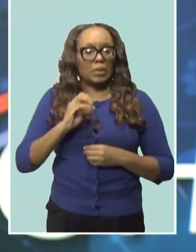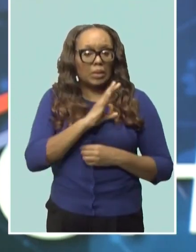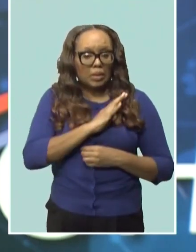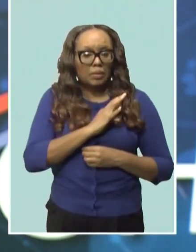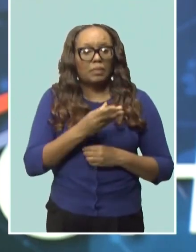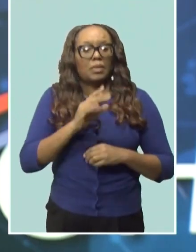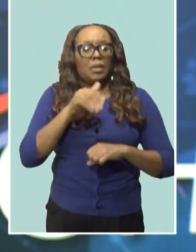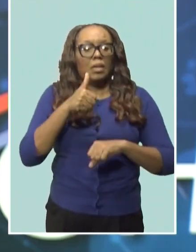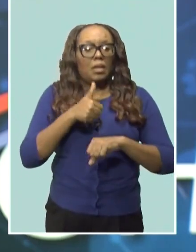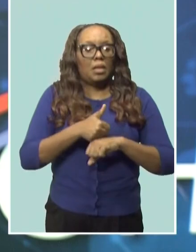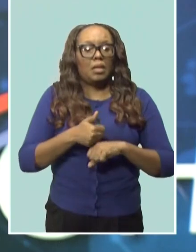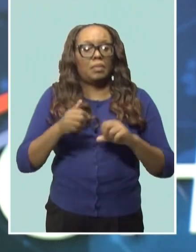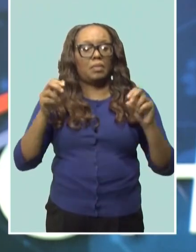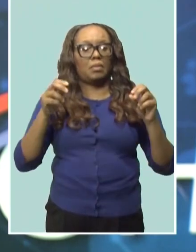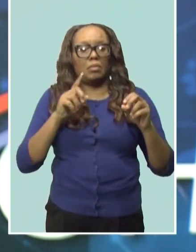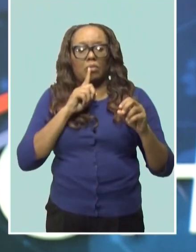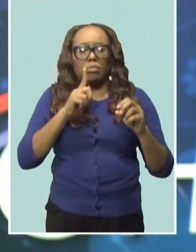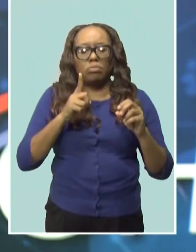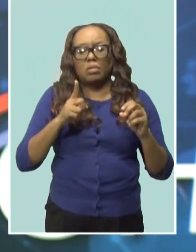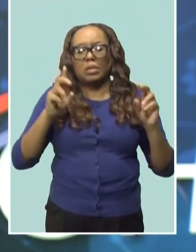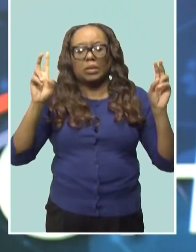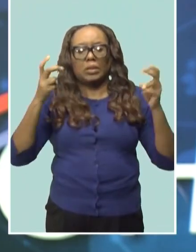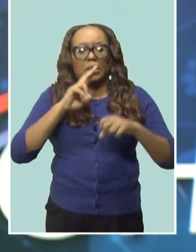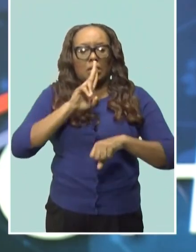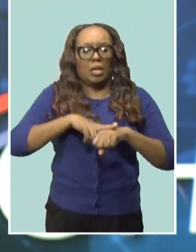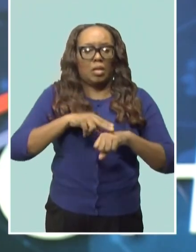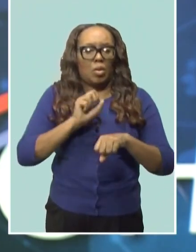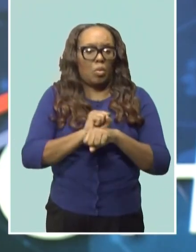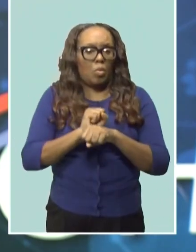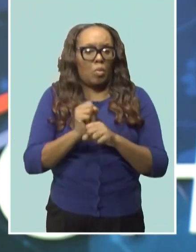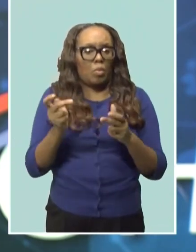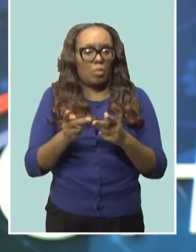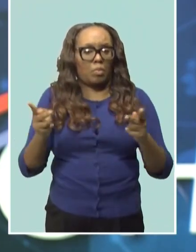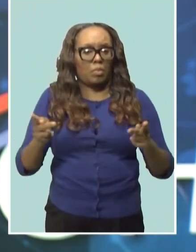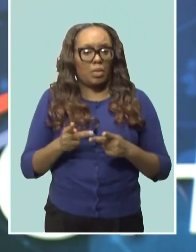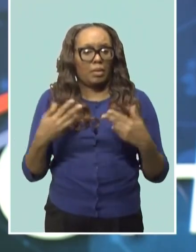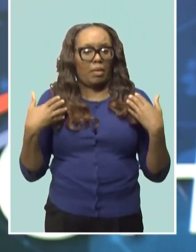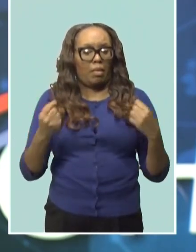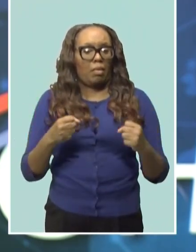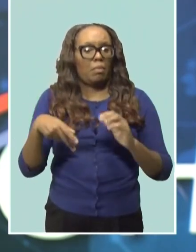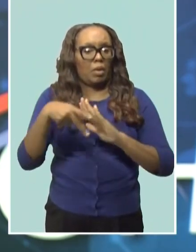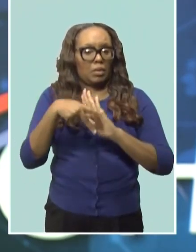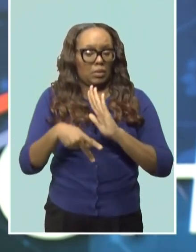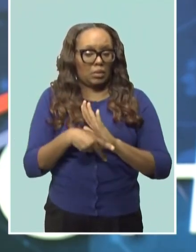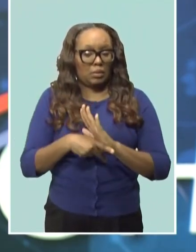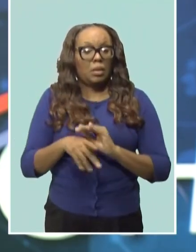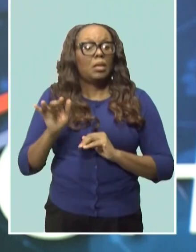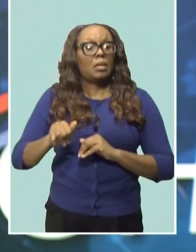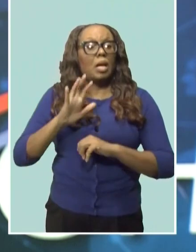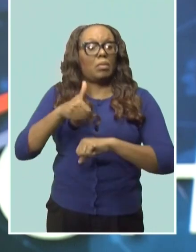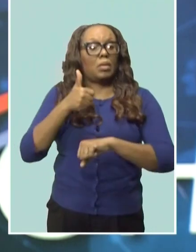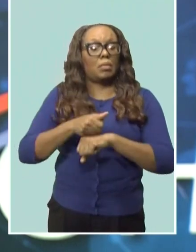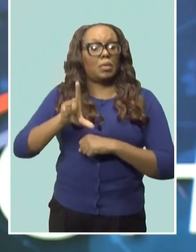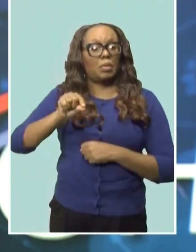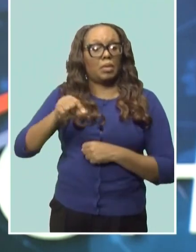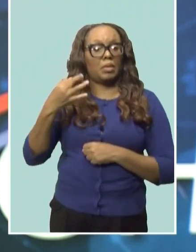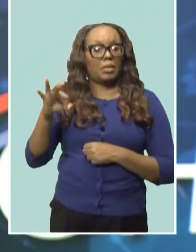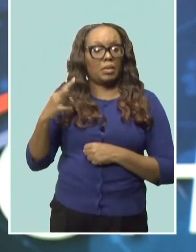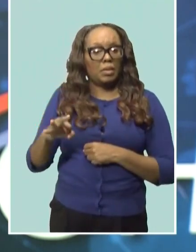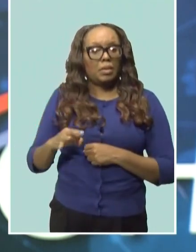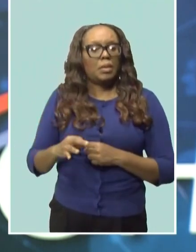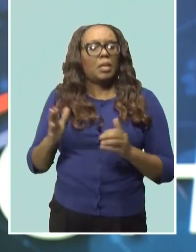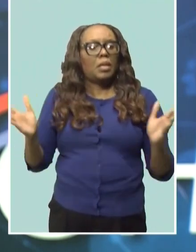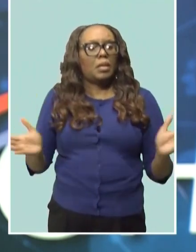a variant of the National Workplace Wellness Policy. The initiative, launched in 2019, seeks to encourage health and wellness